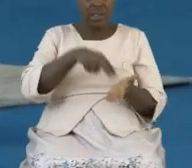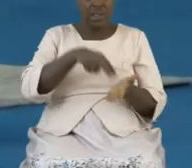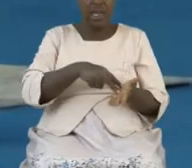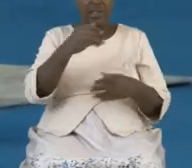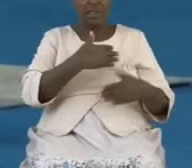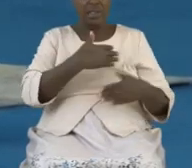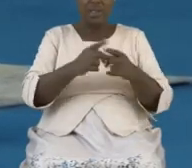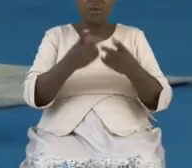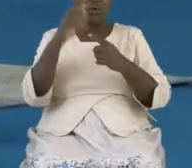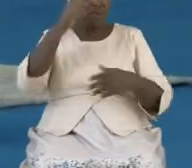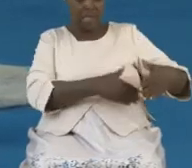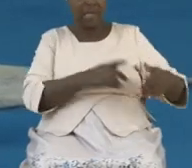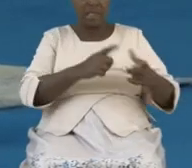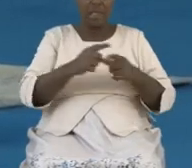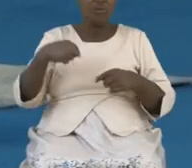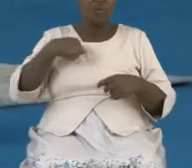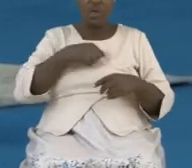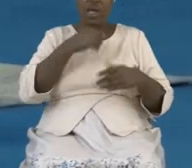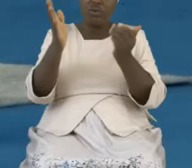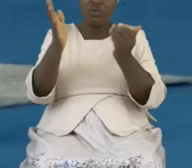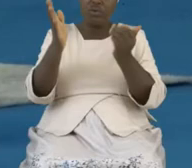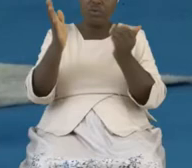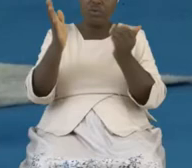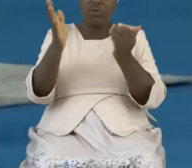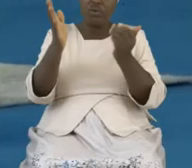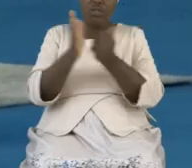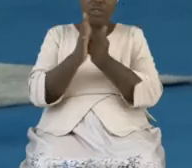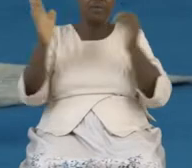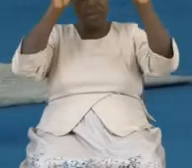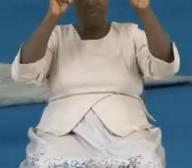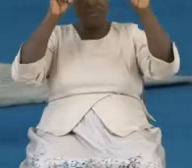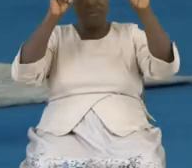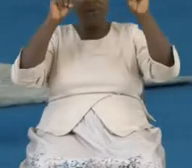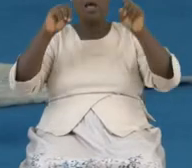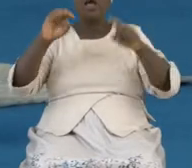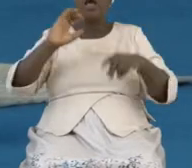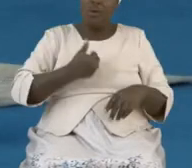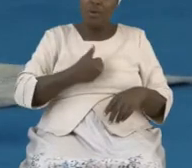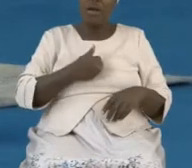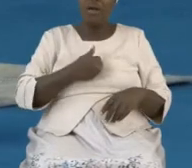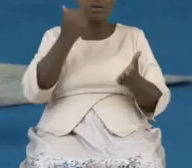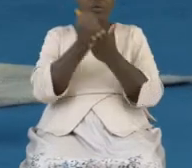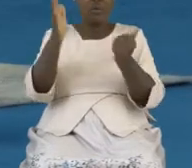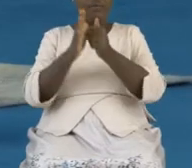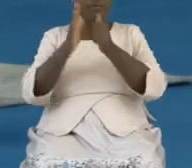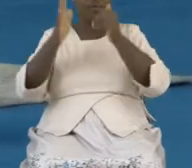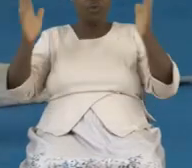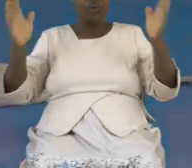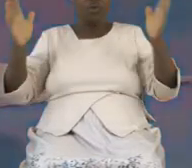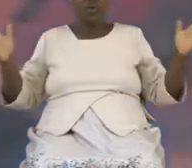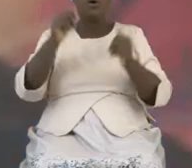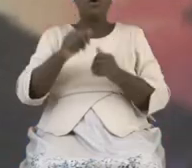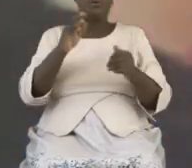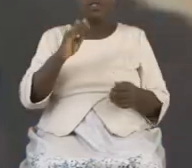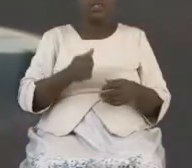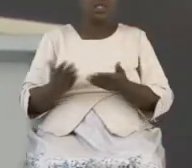we're crucified with him. Our crucifixion was the sacrificial substitute.